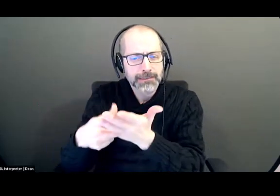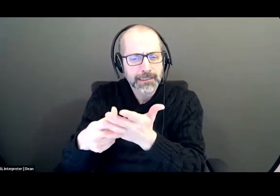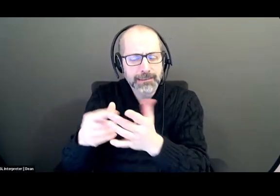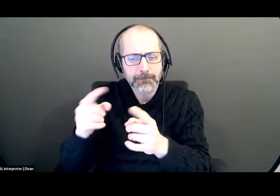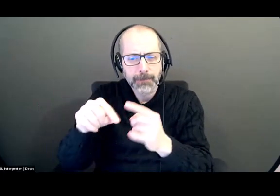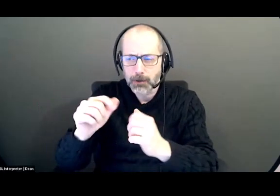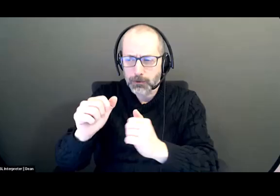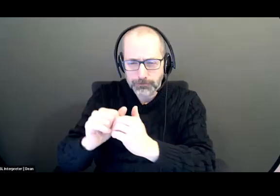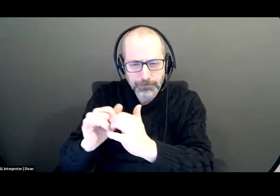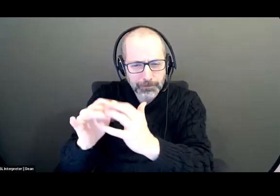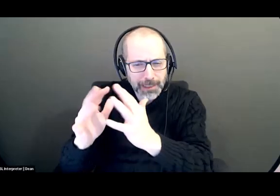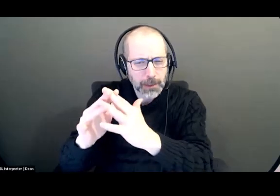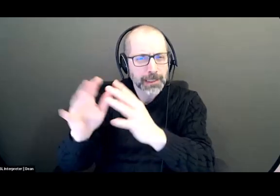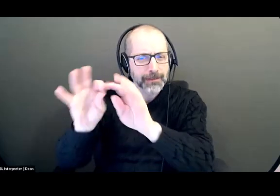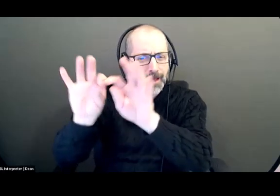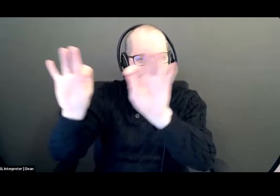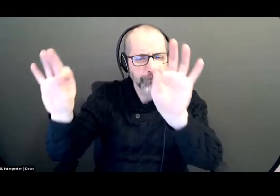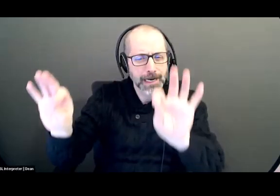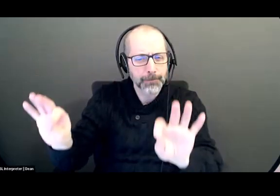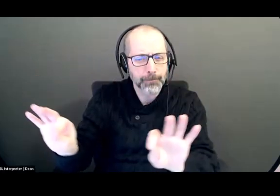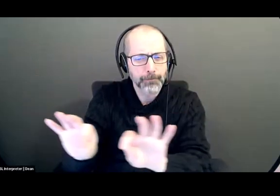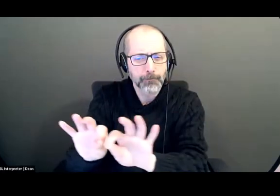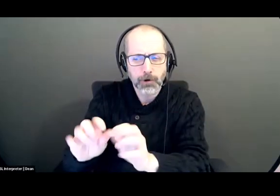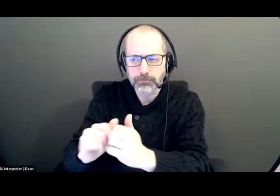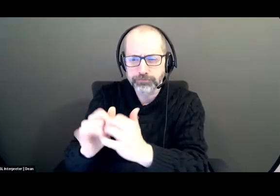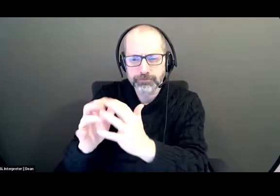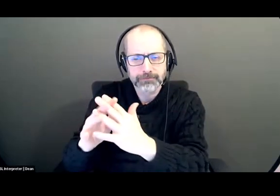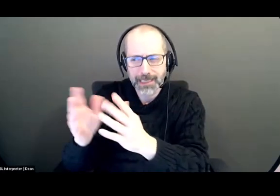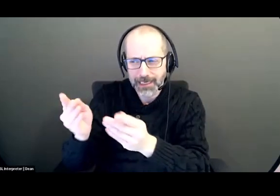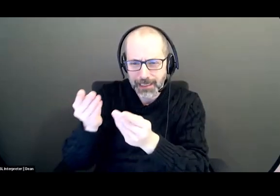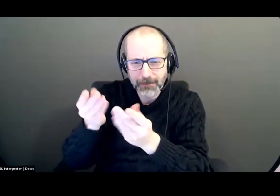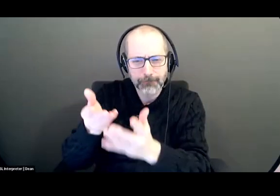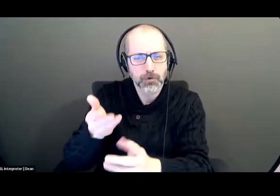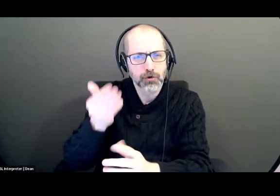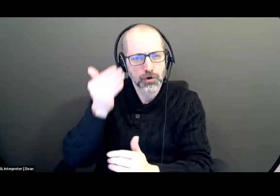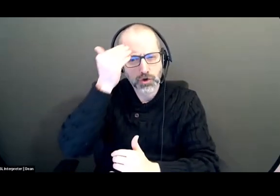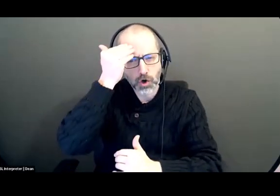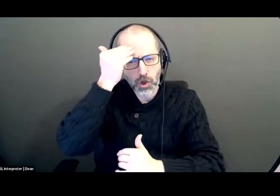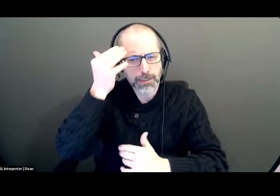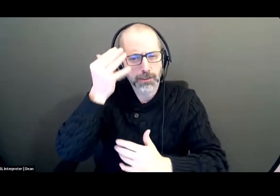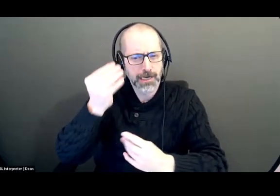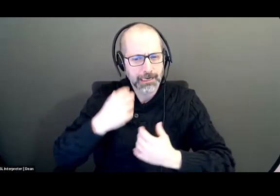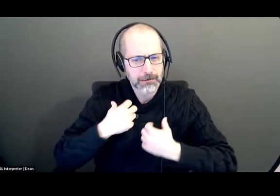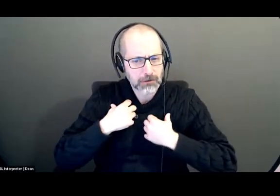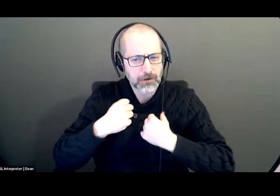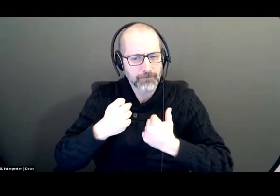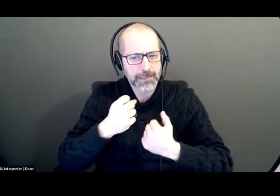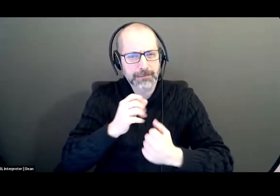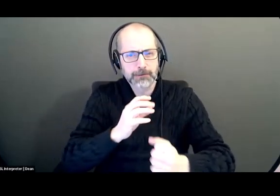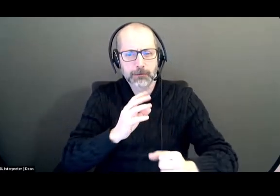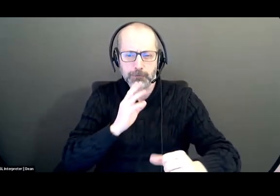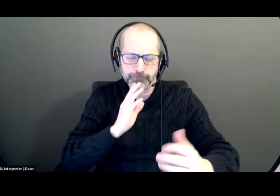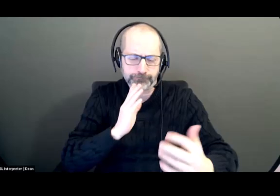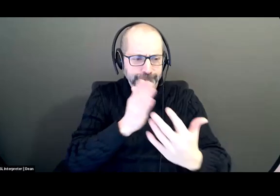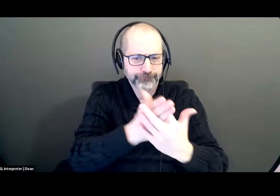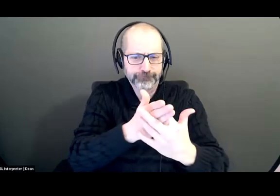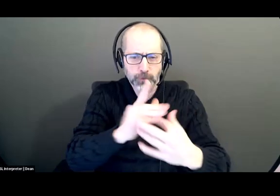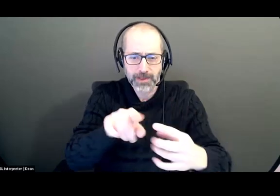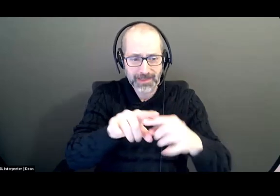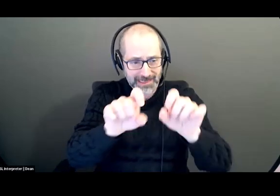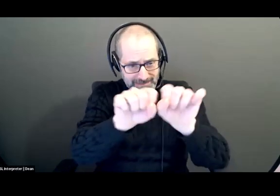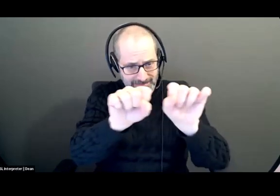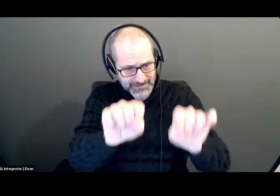design and work through all care. I think through Anne's story, you showed us how whiteness